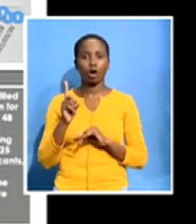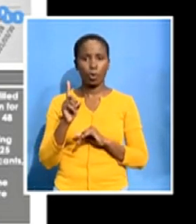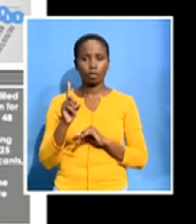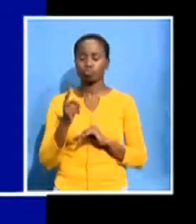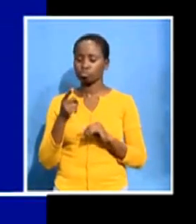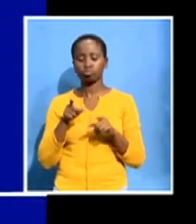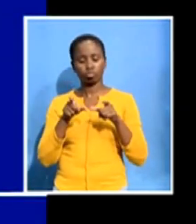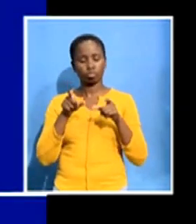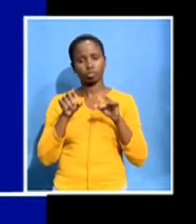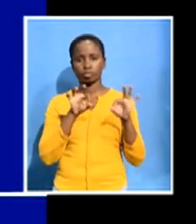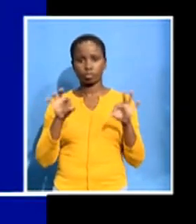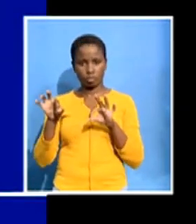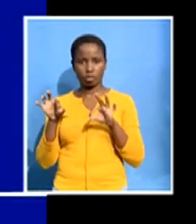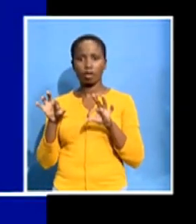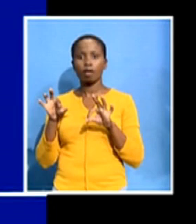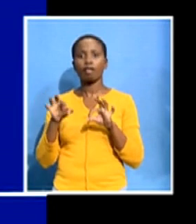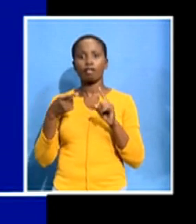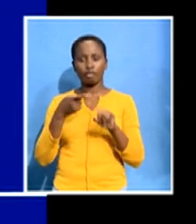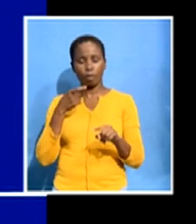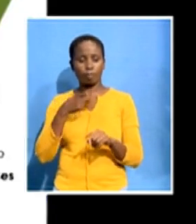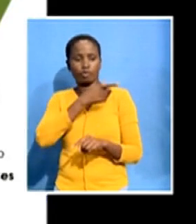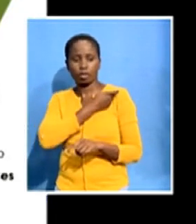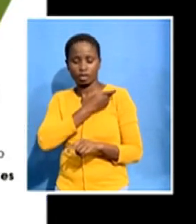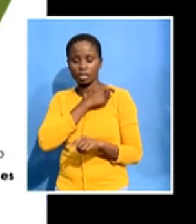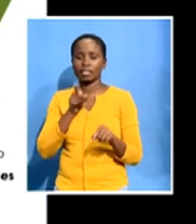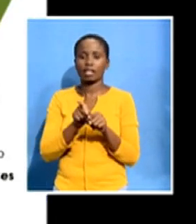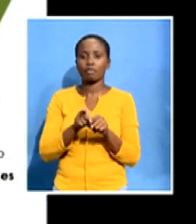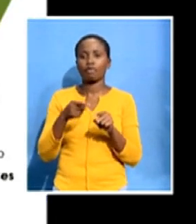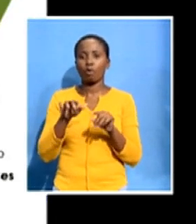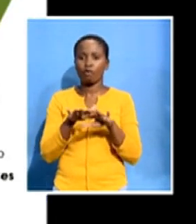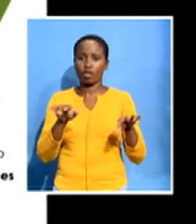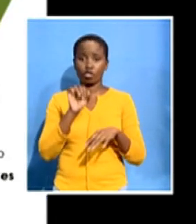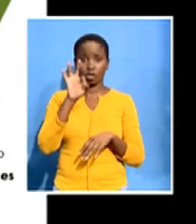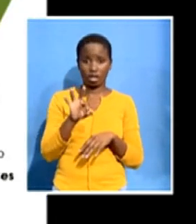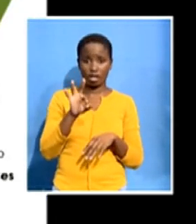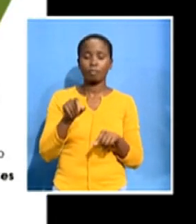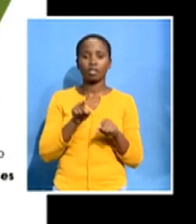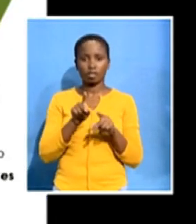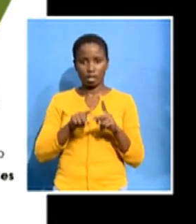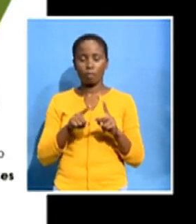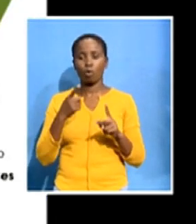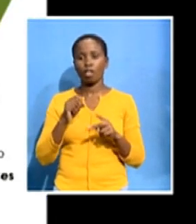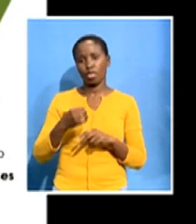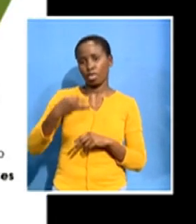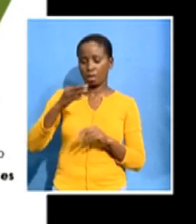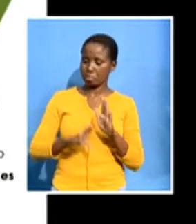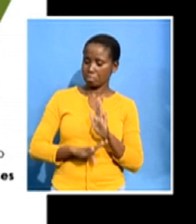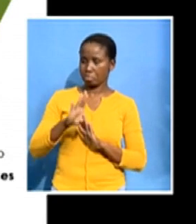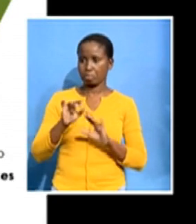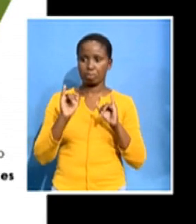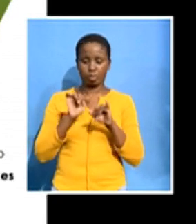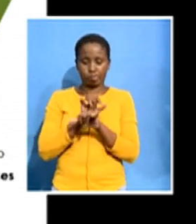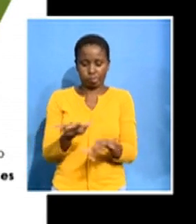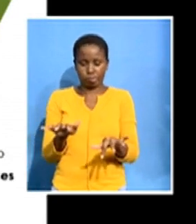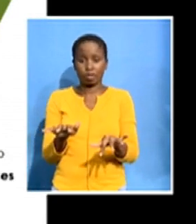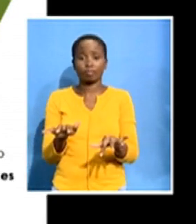vaccination and for phase 3 and for the third wave. If I come to the vaccine update, it is now anticipated that we will probably